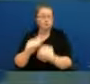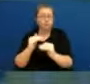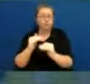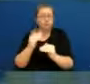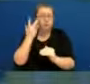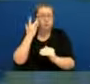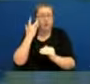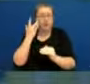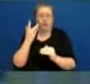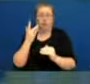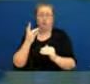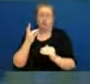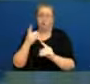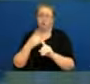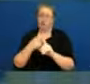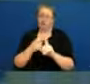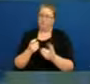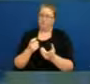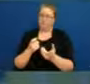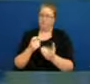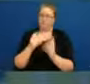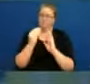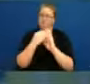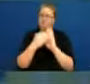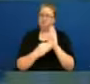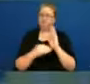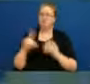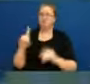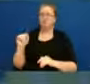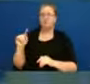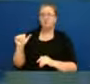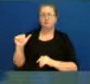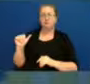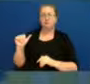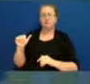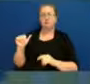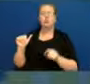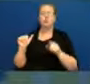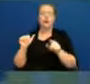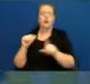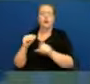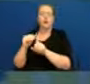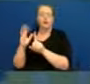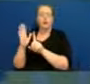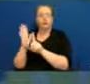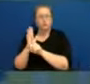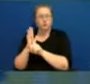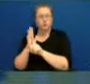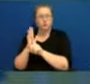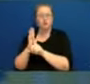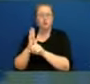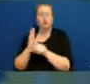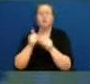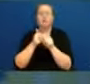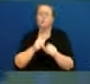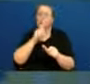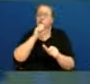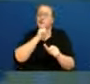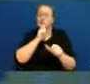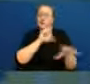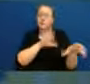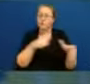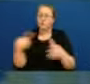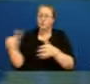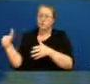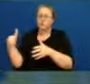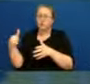So this is just the information that we've gathered by exposure setting by age group since the